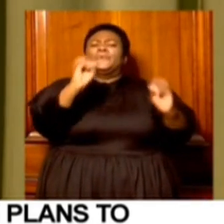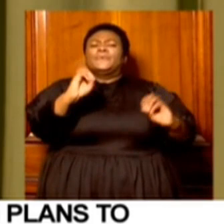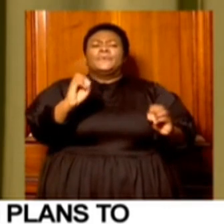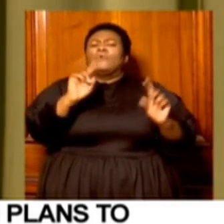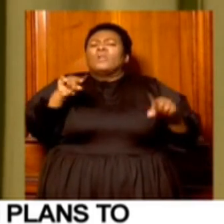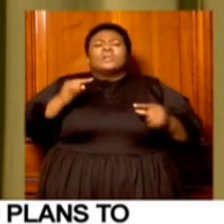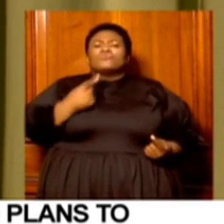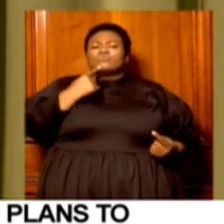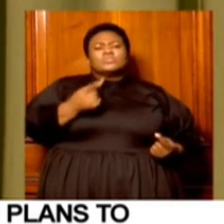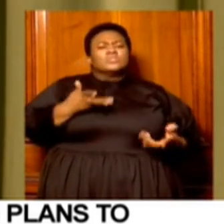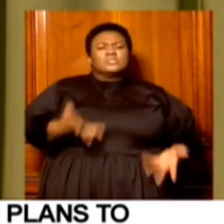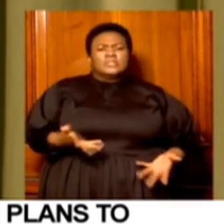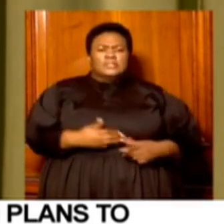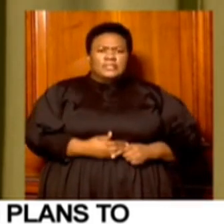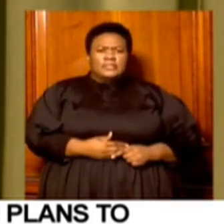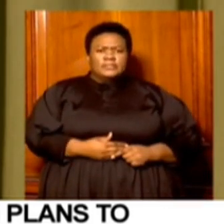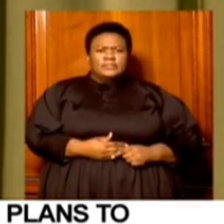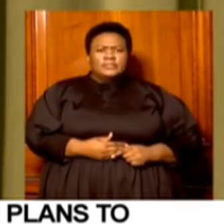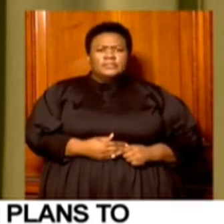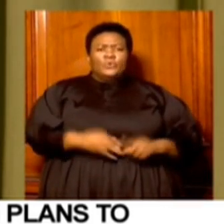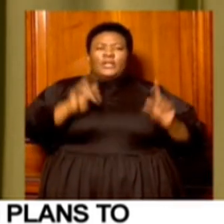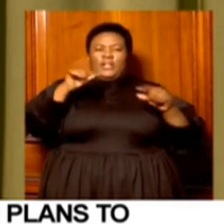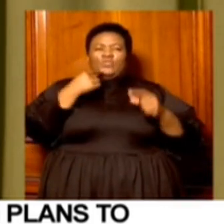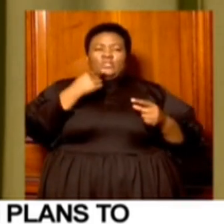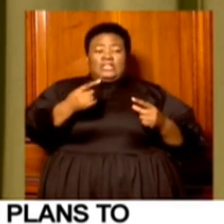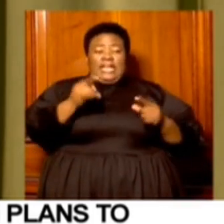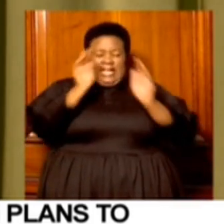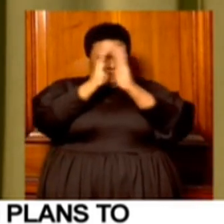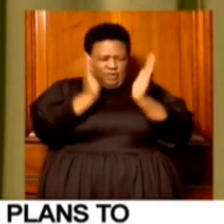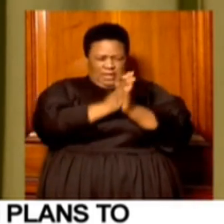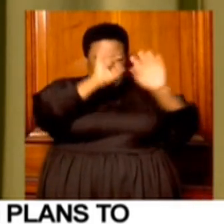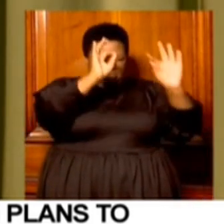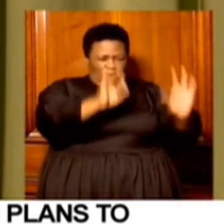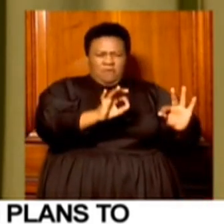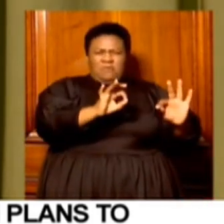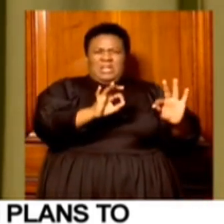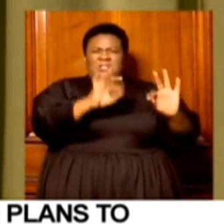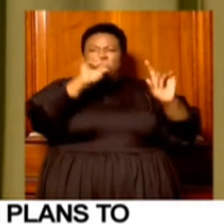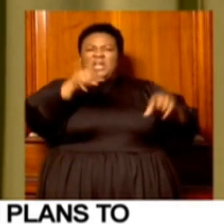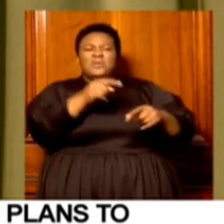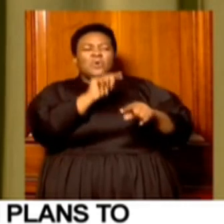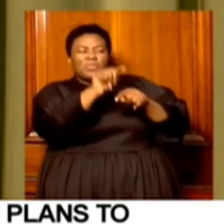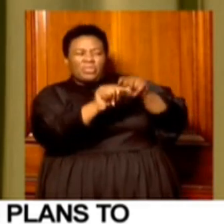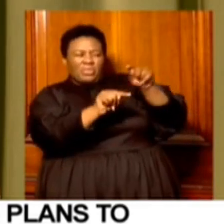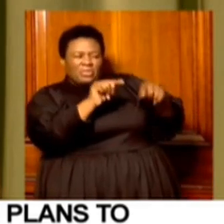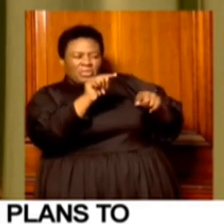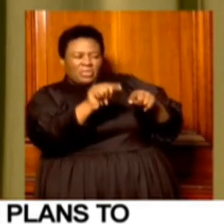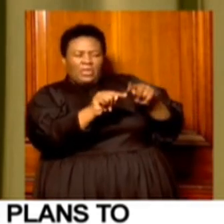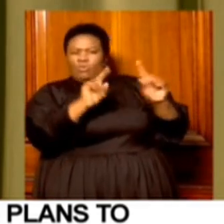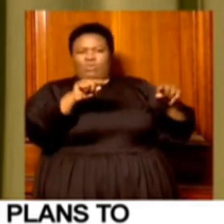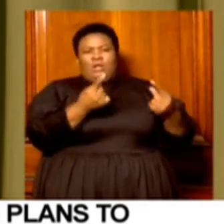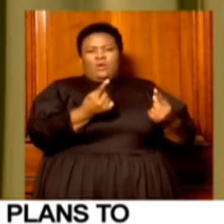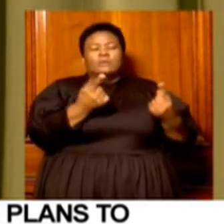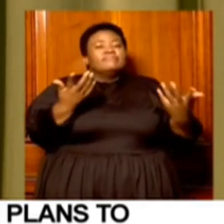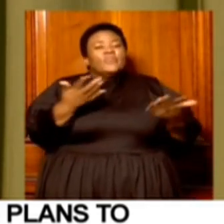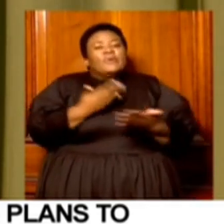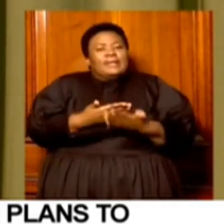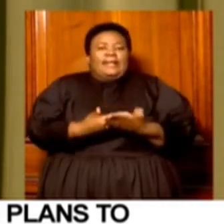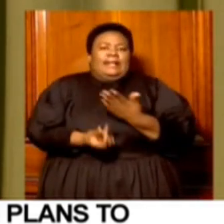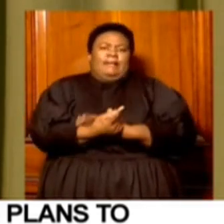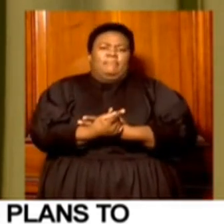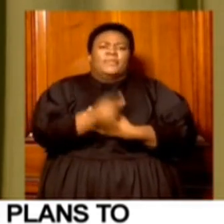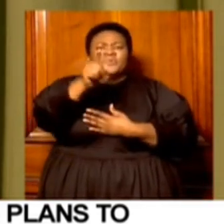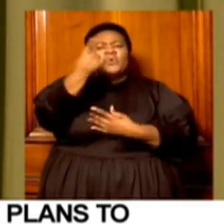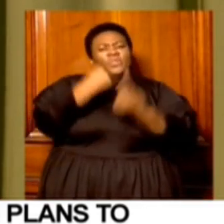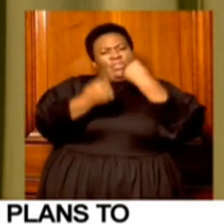sealed, is impenetrable. And as a result, I put my head on the block. Nobody will